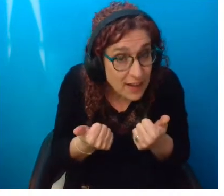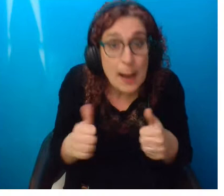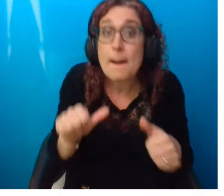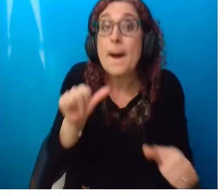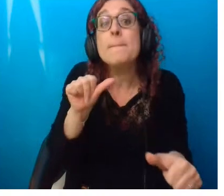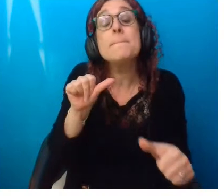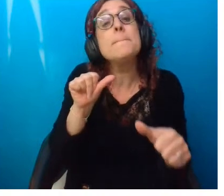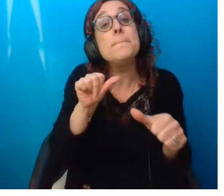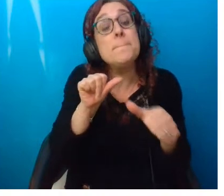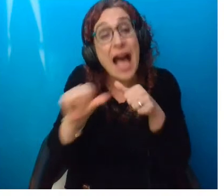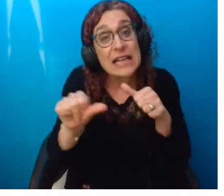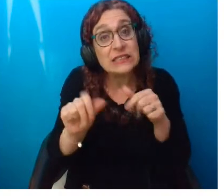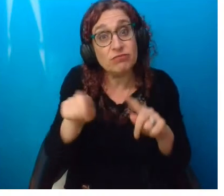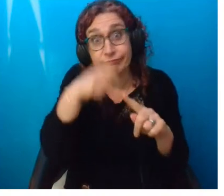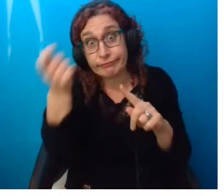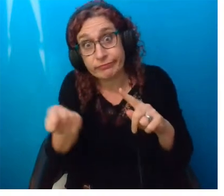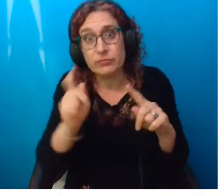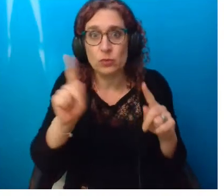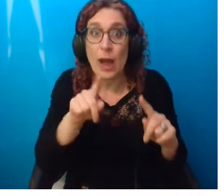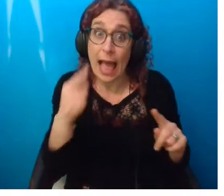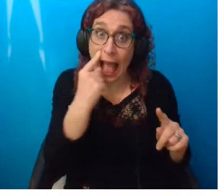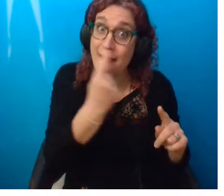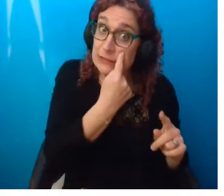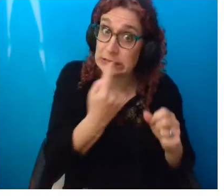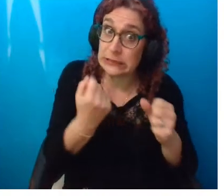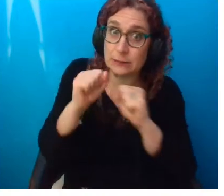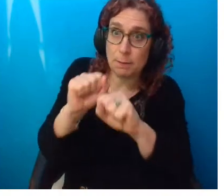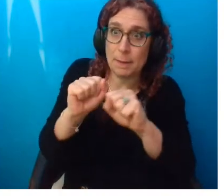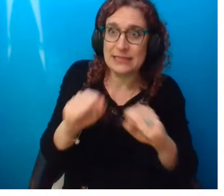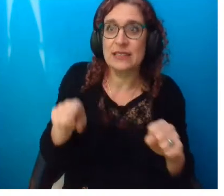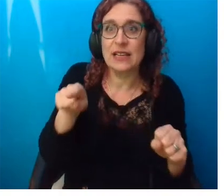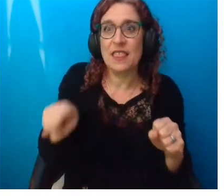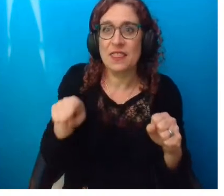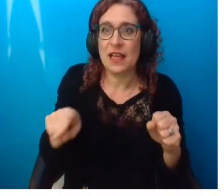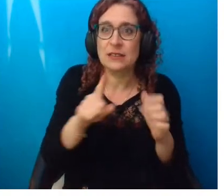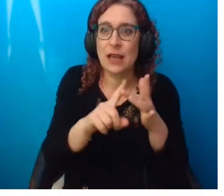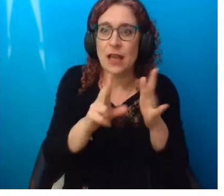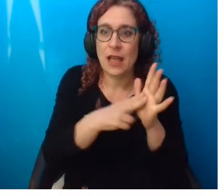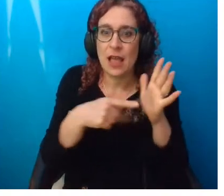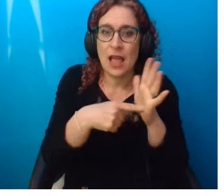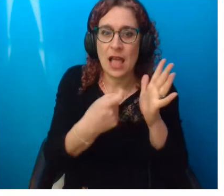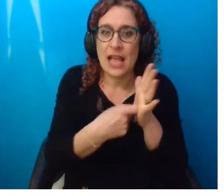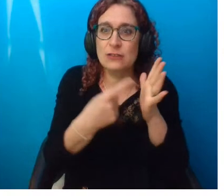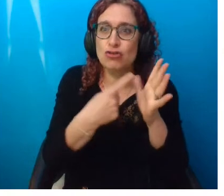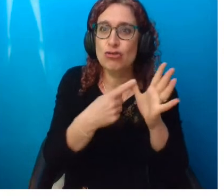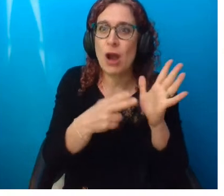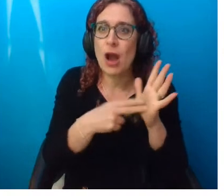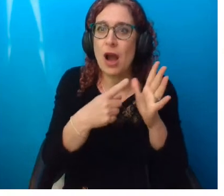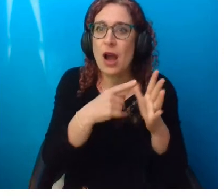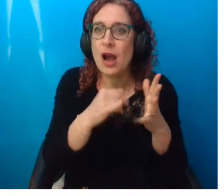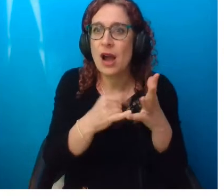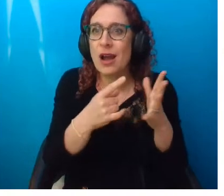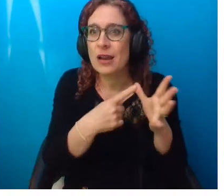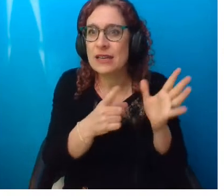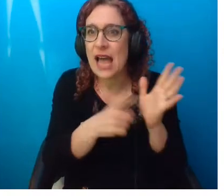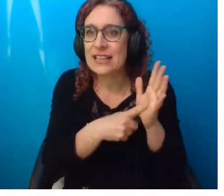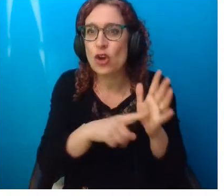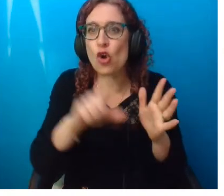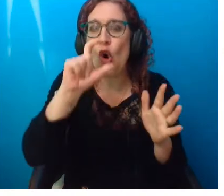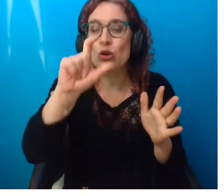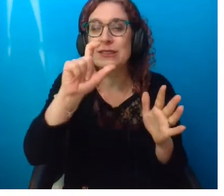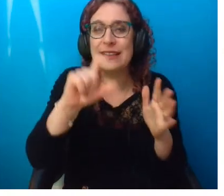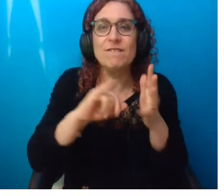evidence base are intranasal corticosteroid sprays. They can